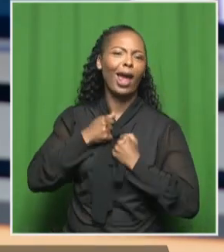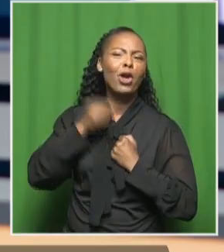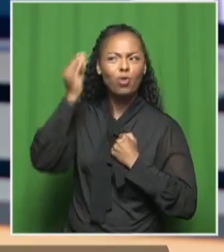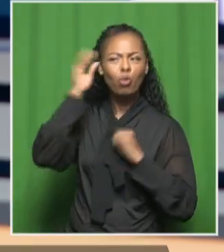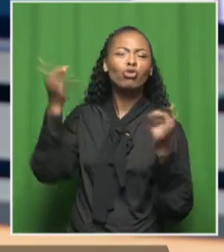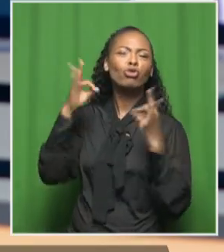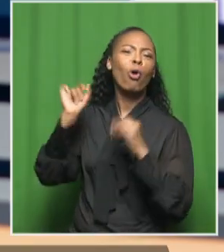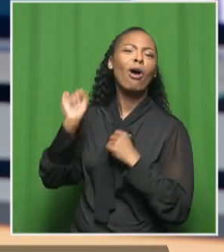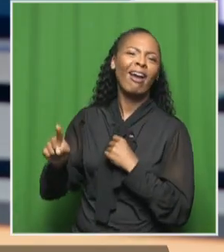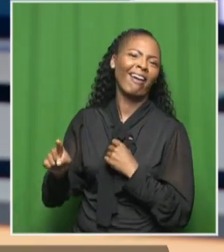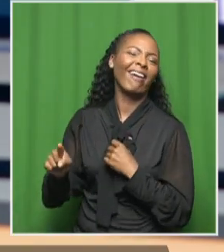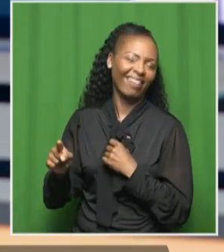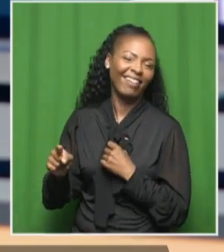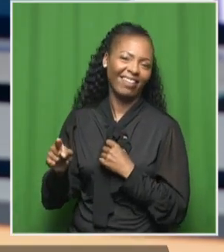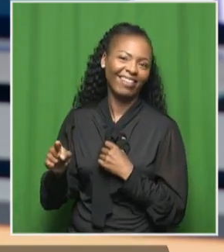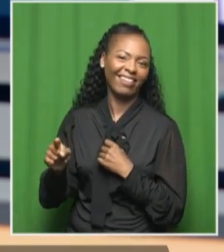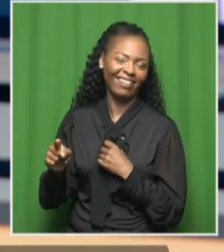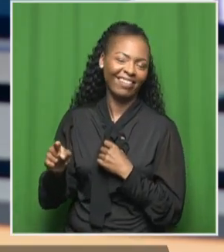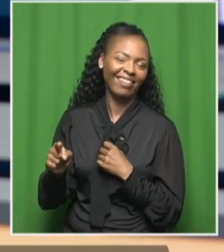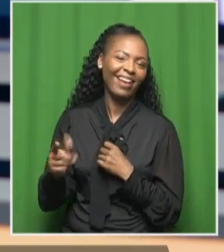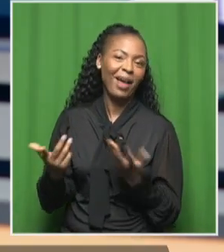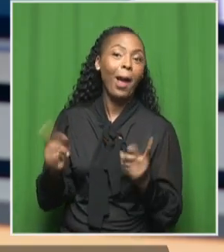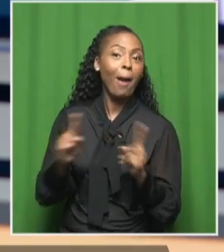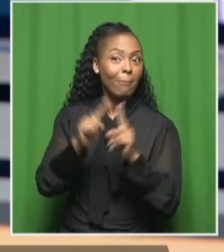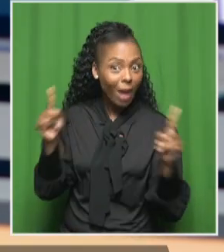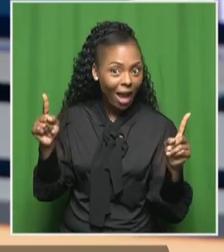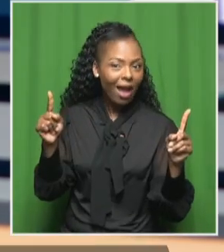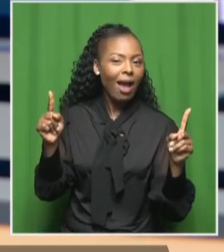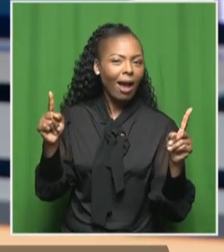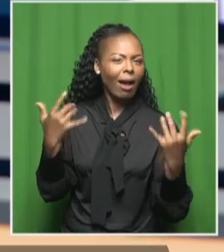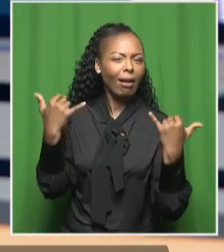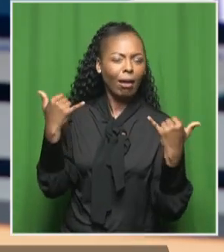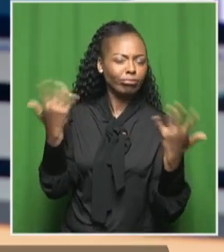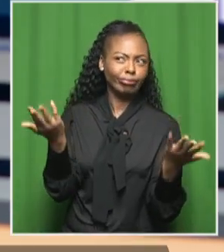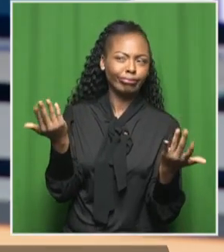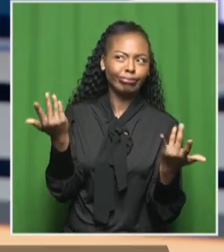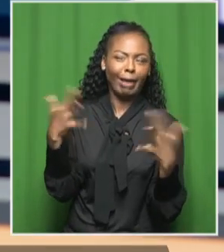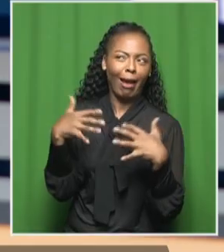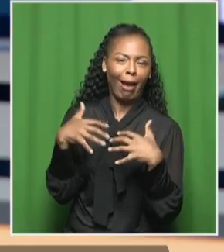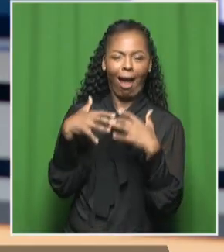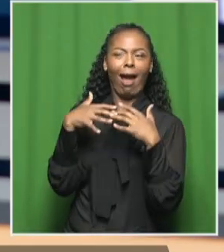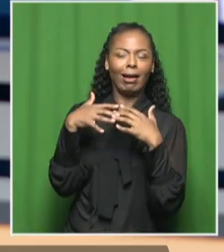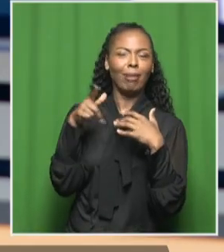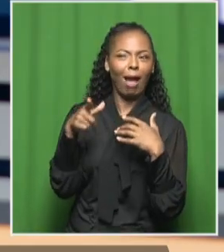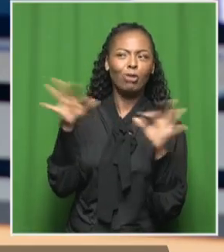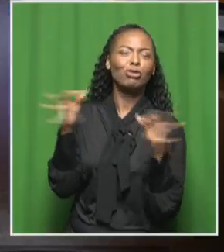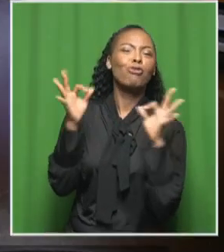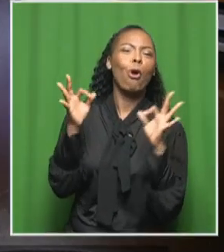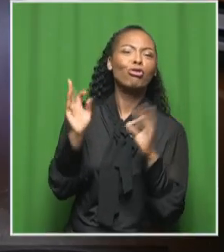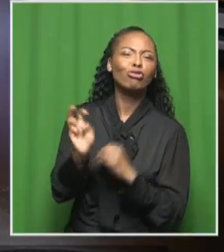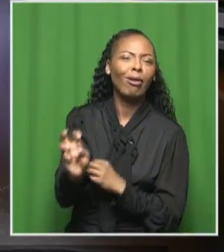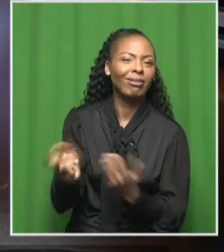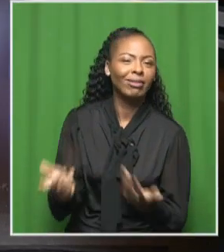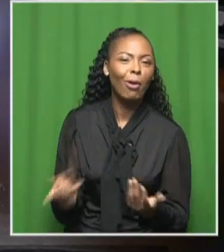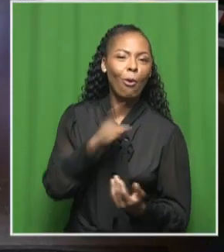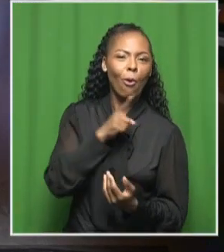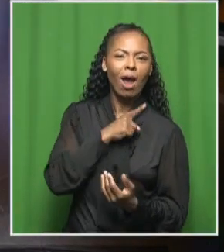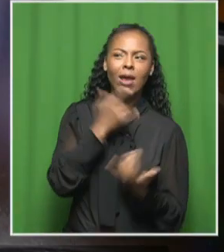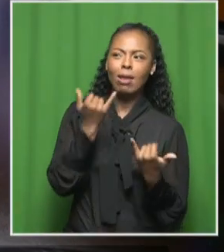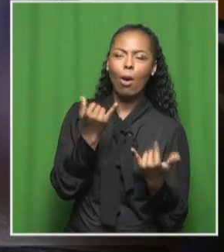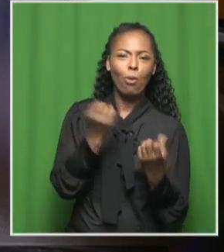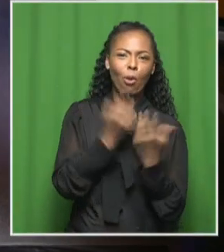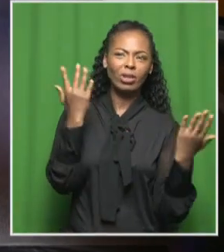just, everybody knows that song. Yeah. But how did that come about, that particular song? Because if you look at the credits, there was no